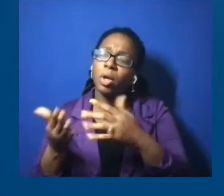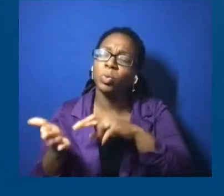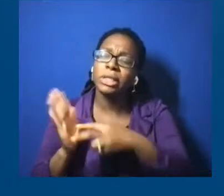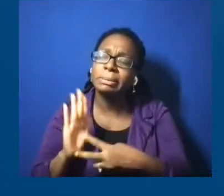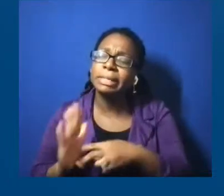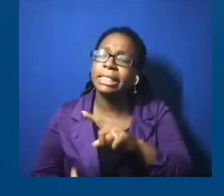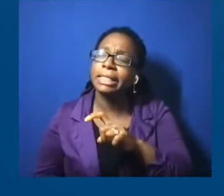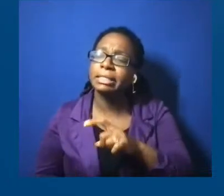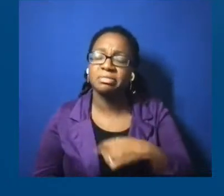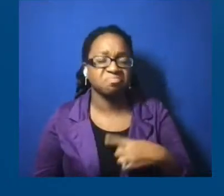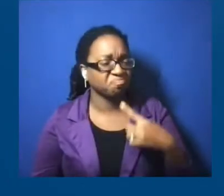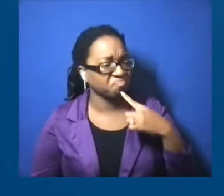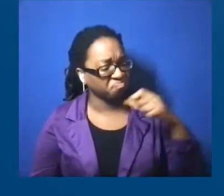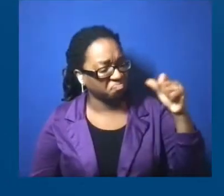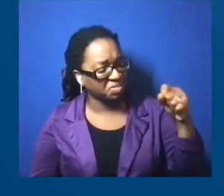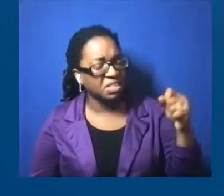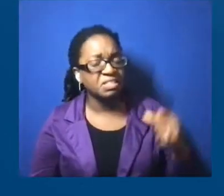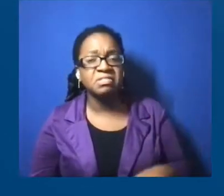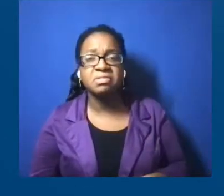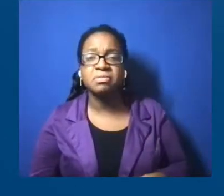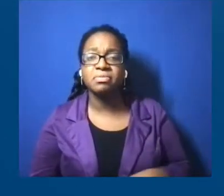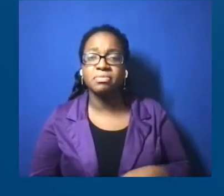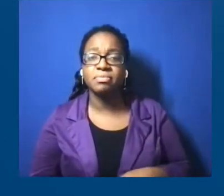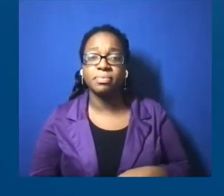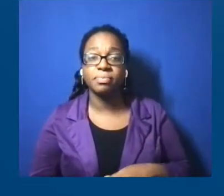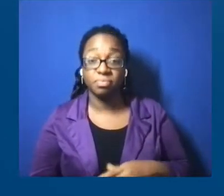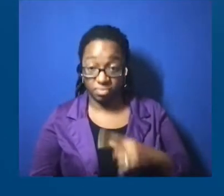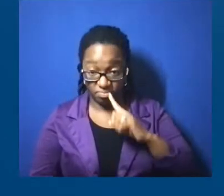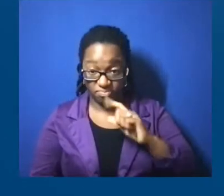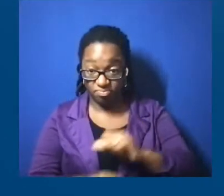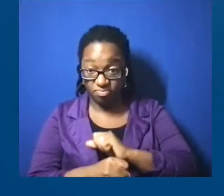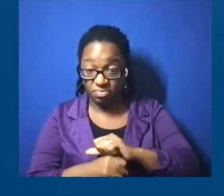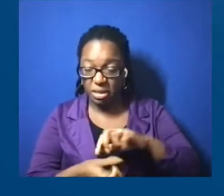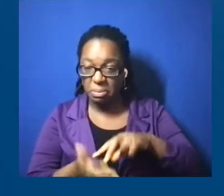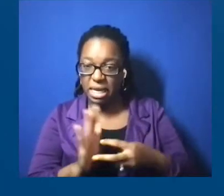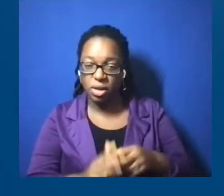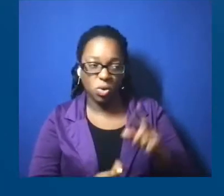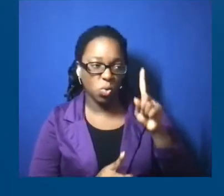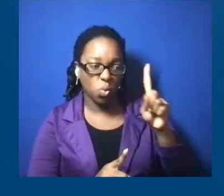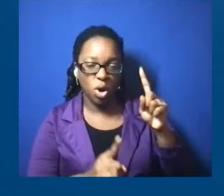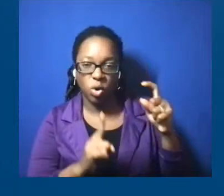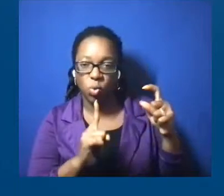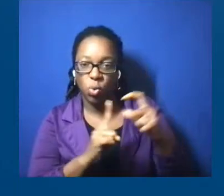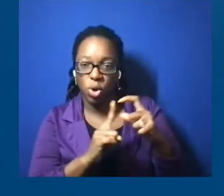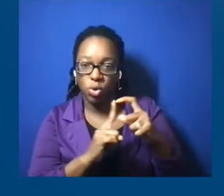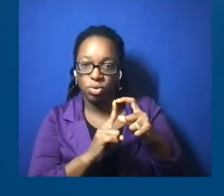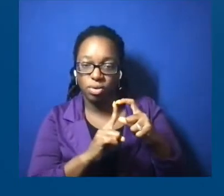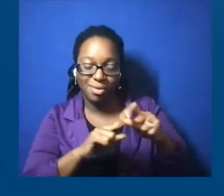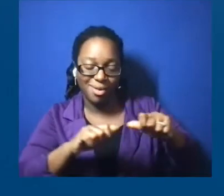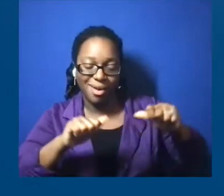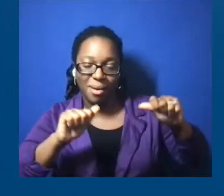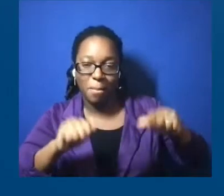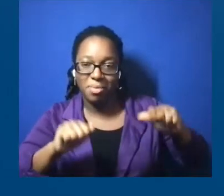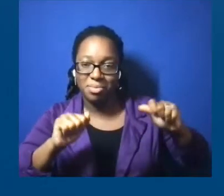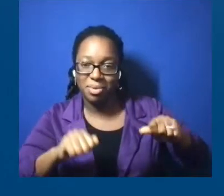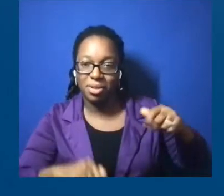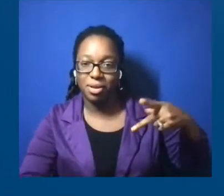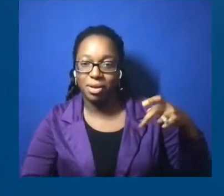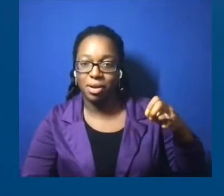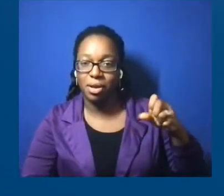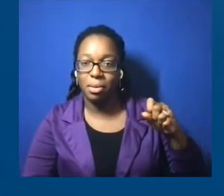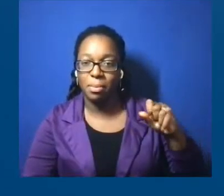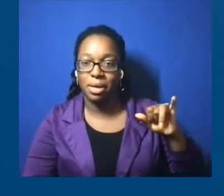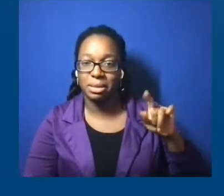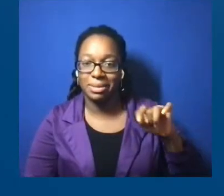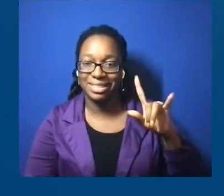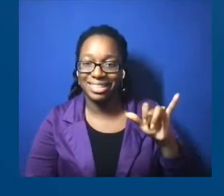I can." I meant it, what I said. I said, "Yes, one word, possibilities." It's the reason why we're